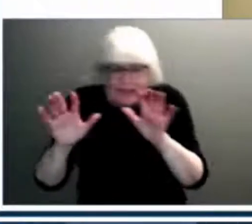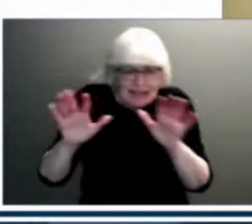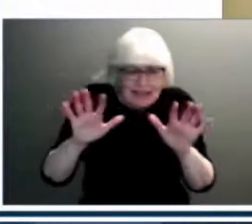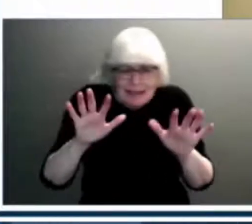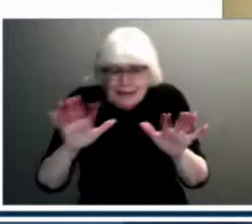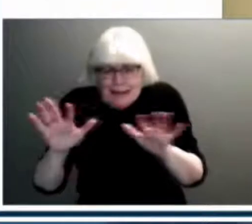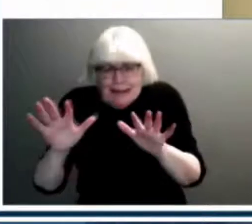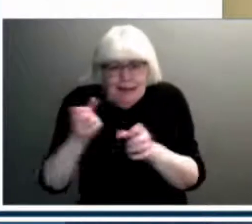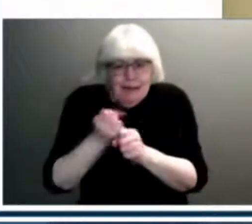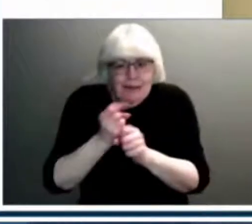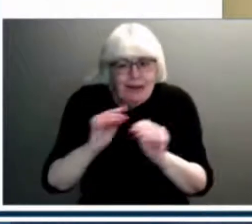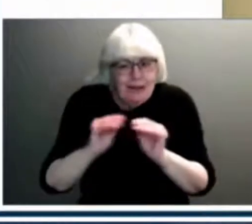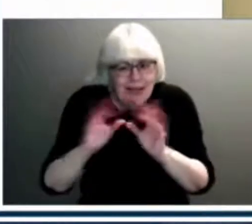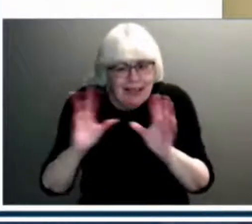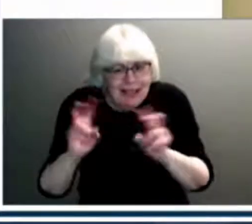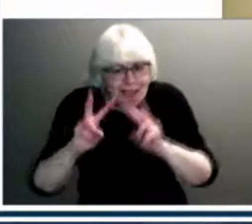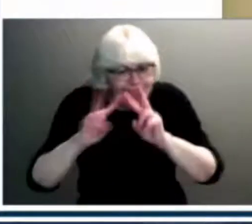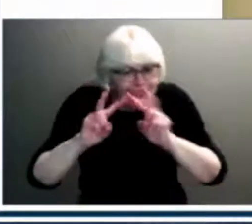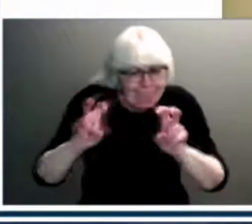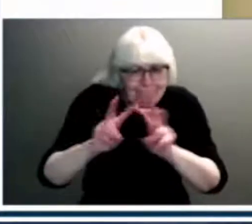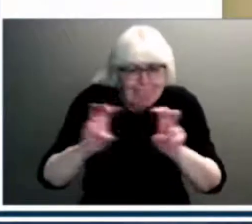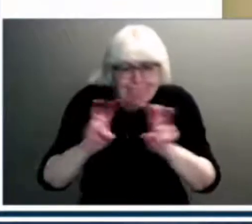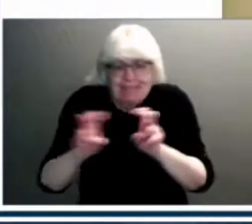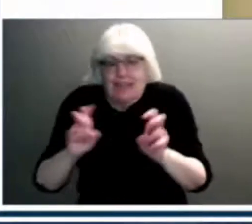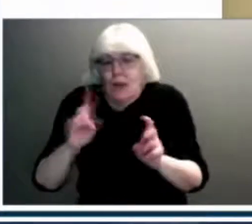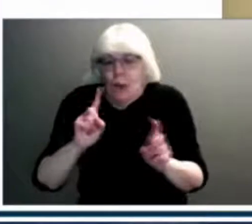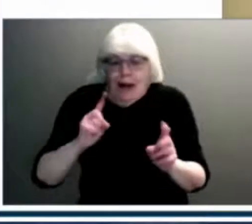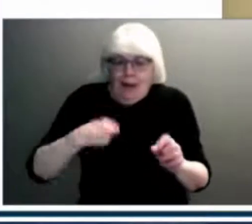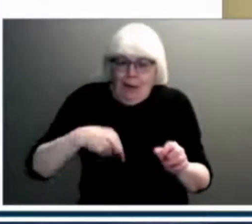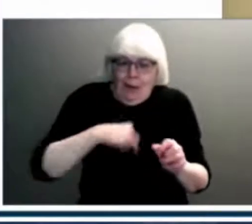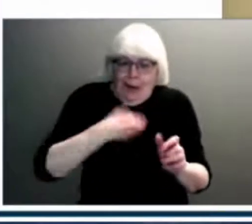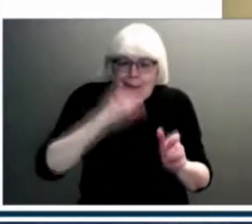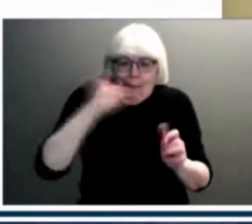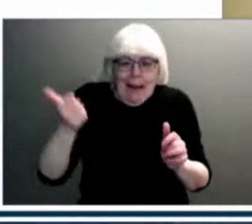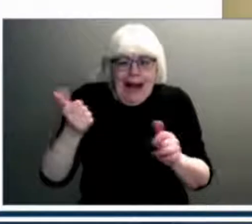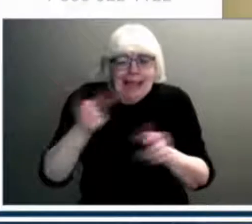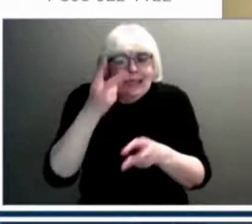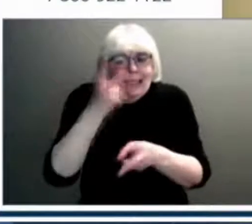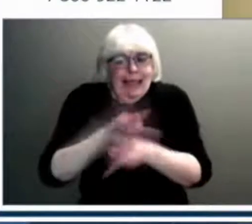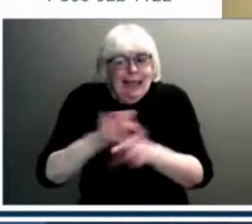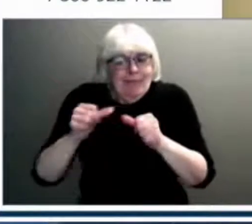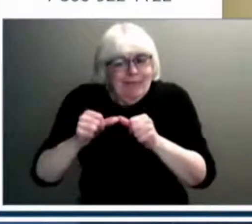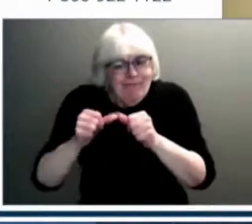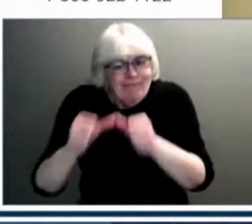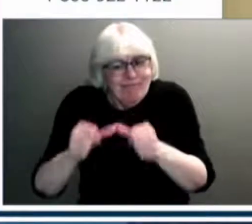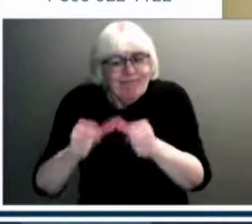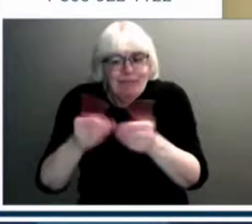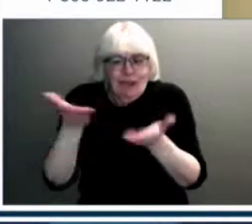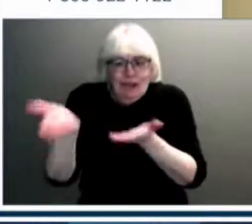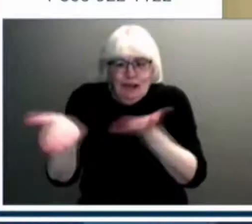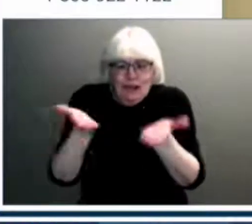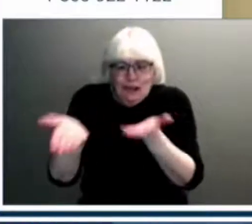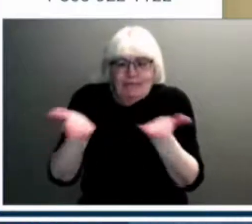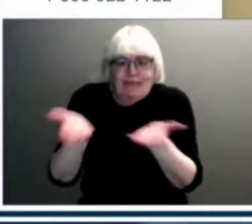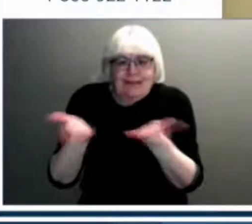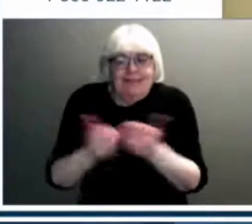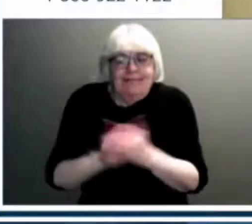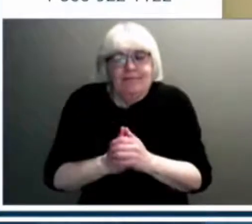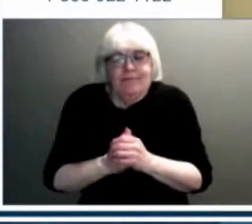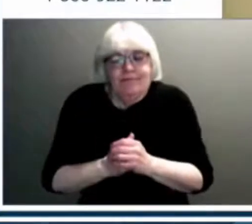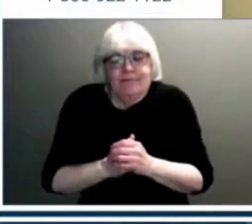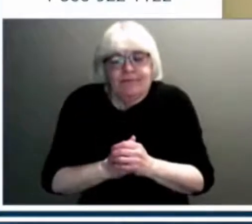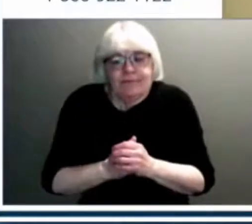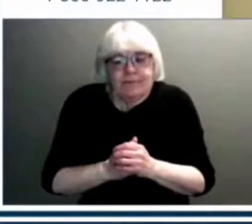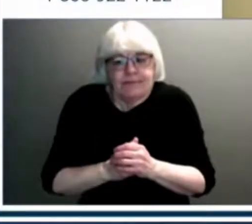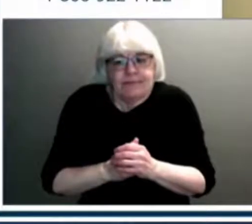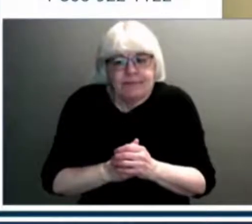every effort's been made to preserve services as much as possible. Let me move on to testing. There continues to